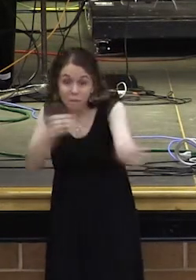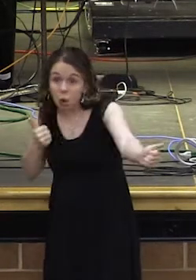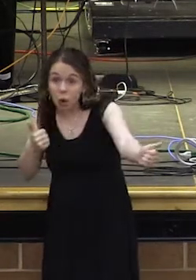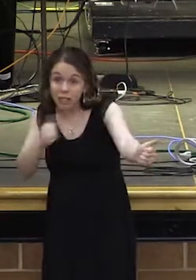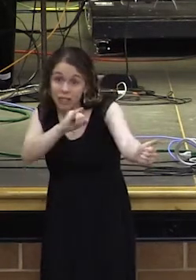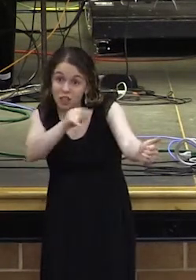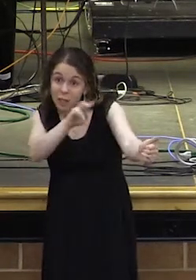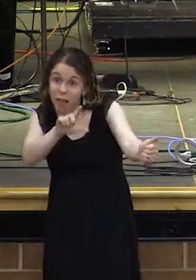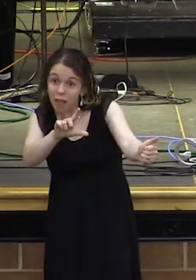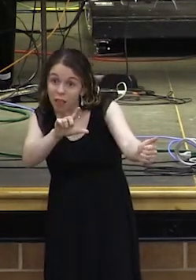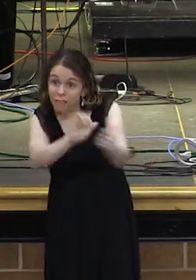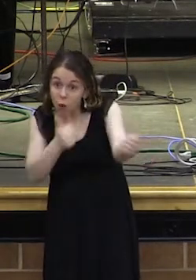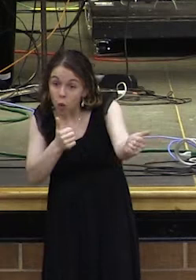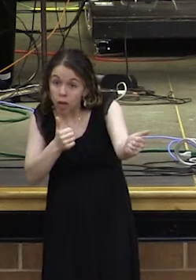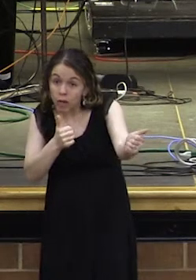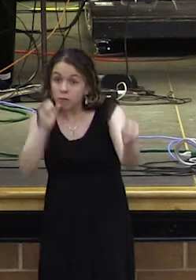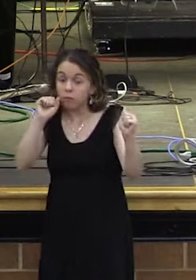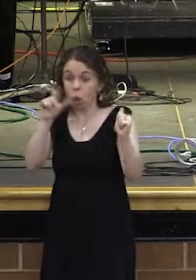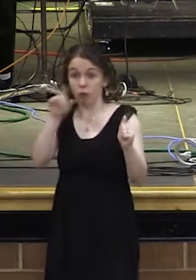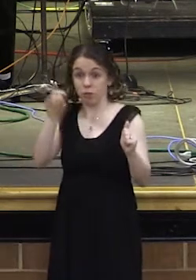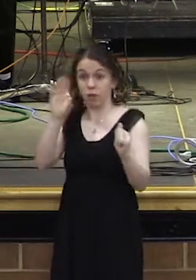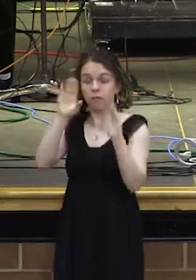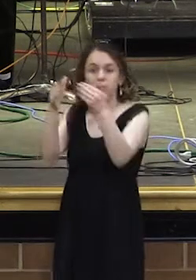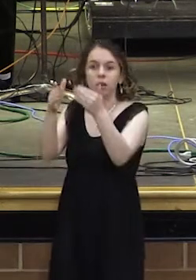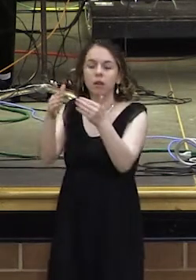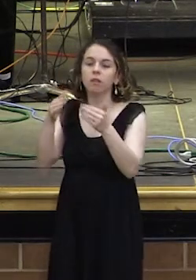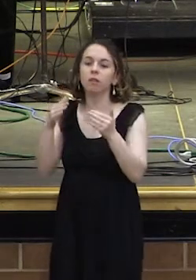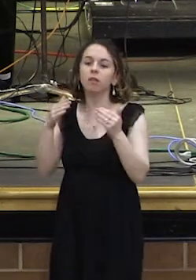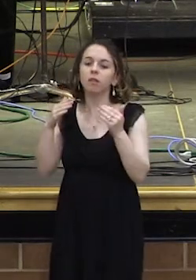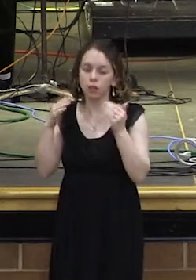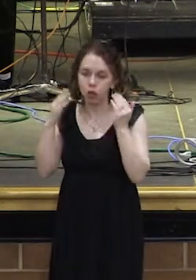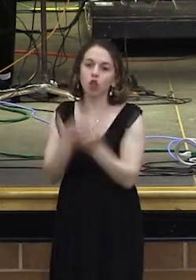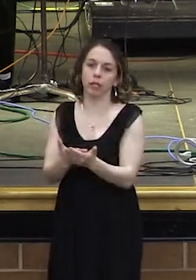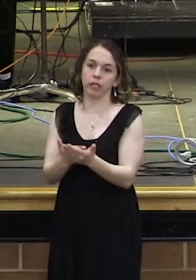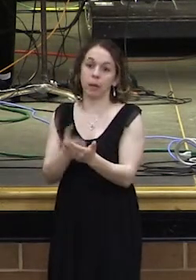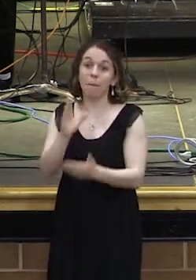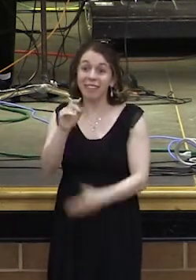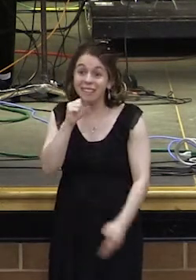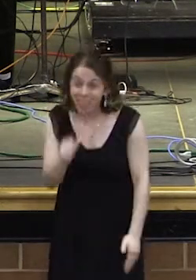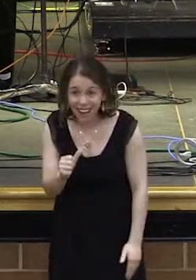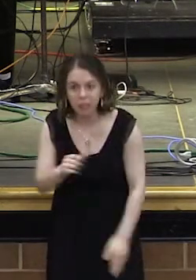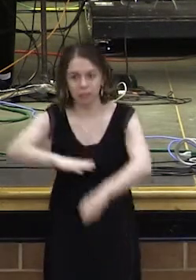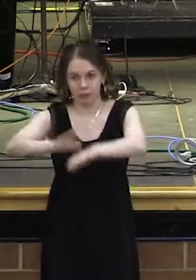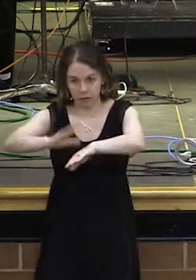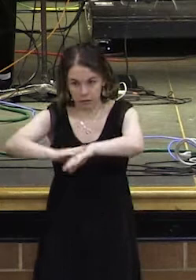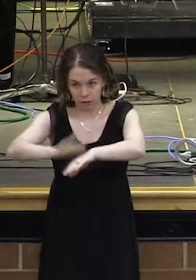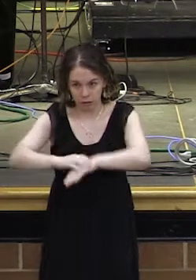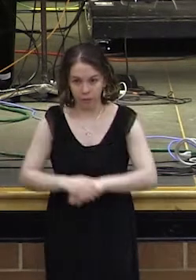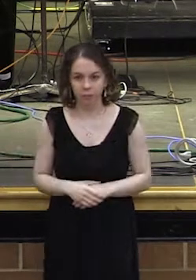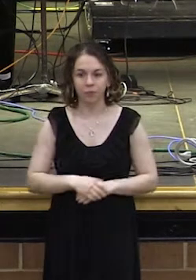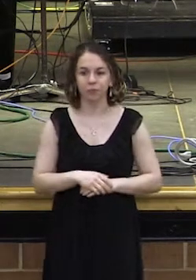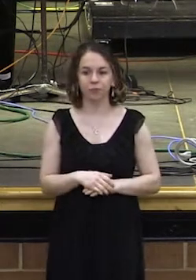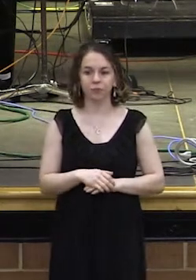overcomes and he who keeps my Deeds until the end I will give him authority over the Nations and he shall rule them with the rod of iron